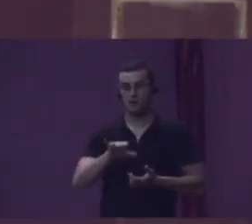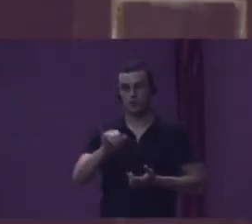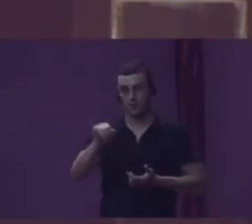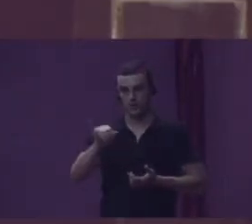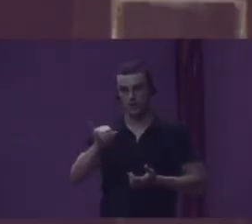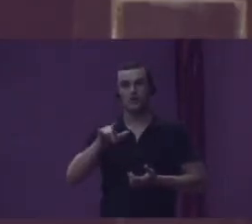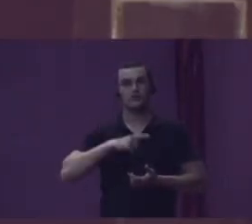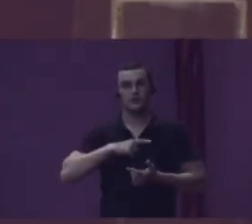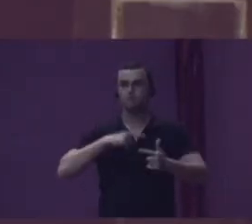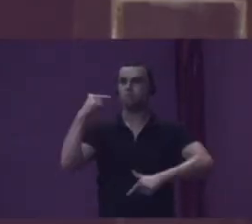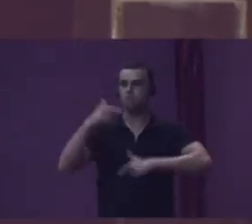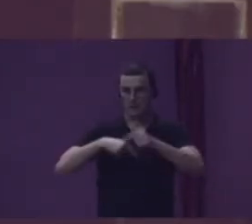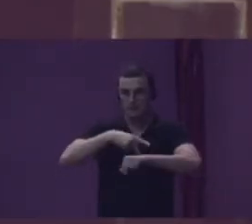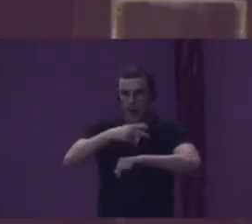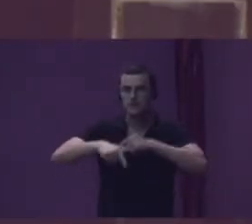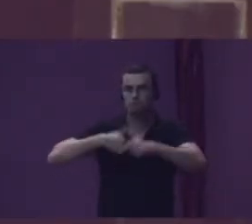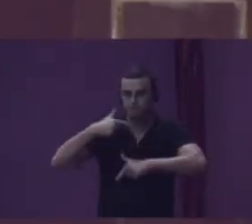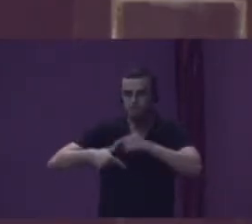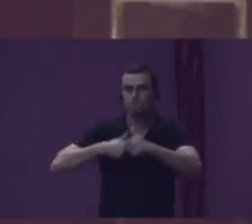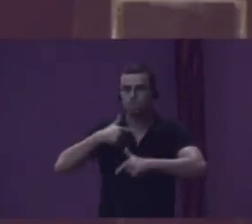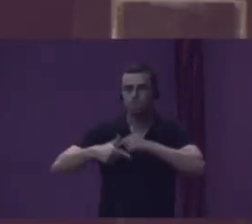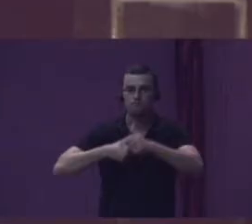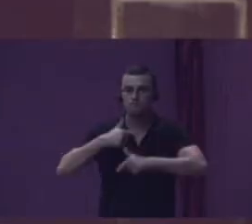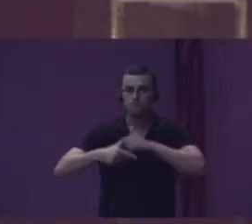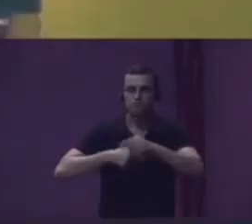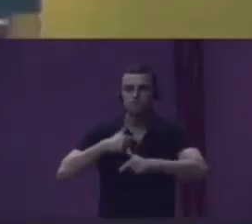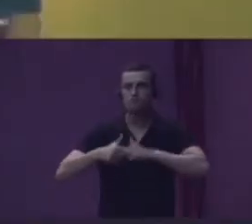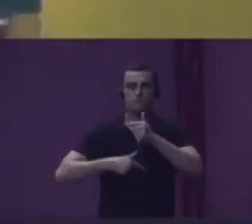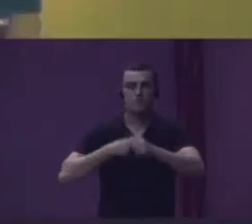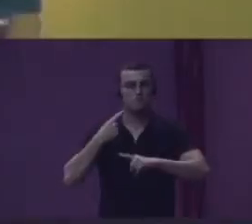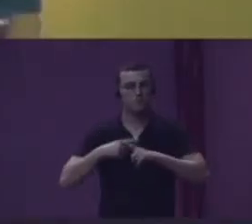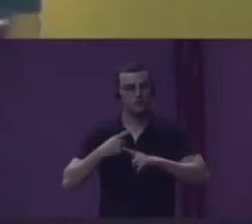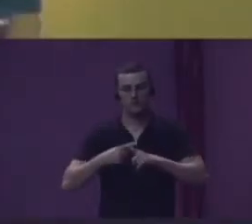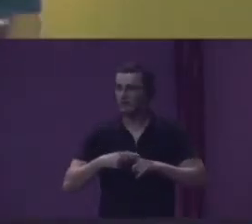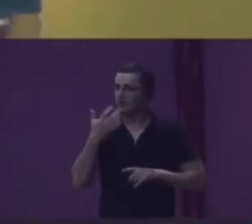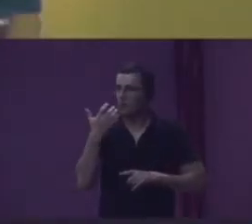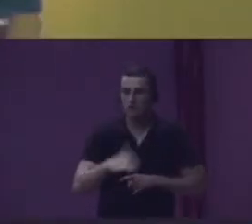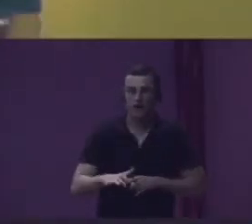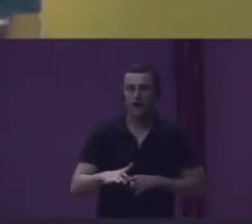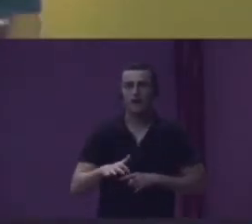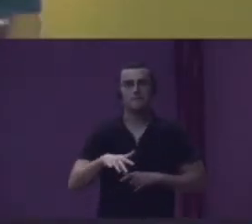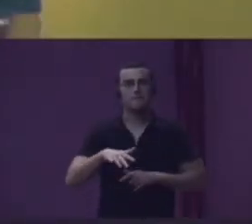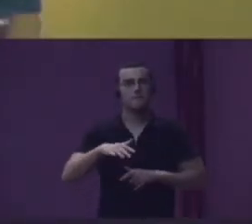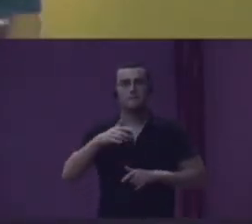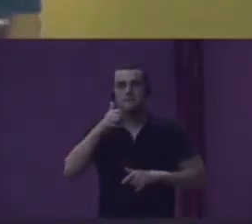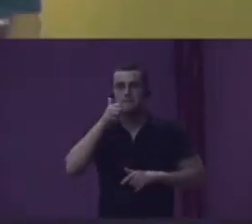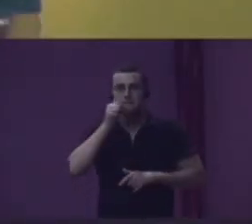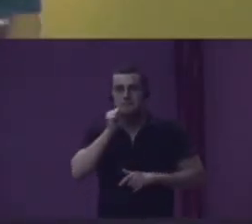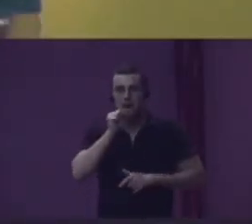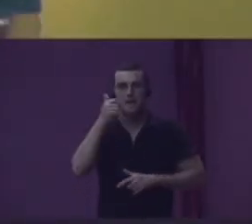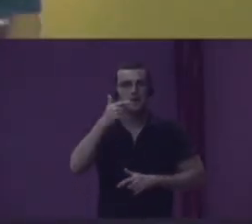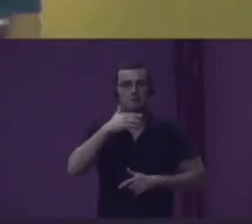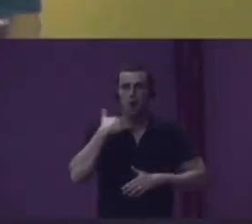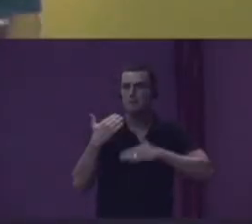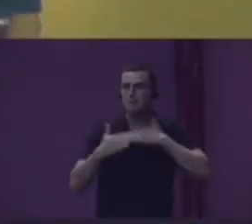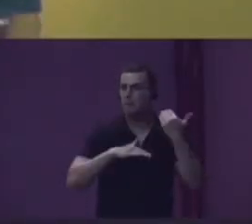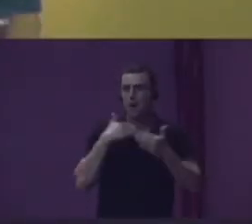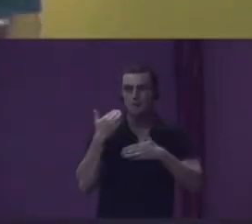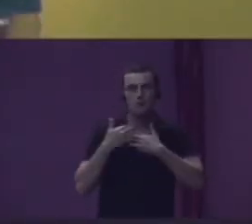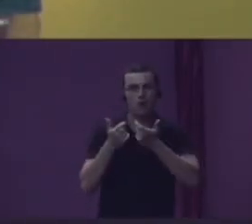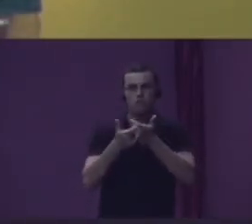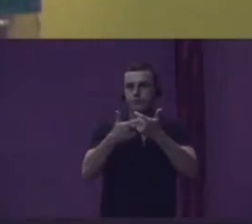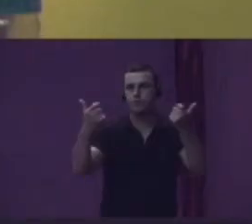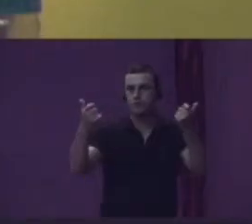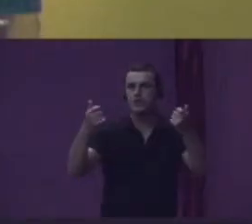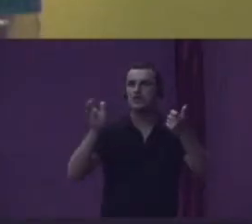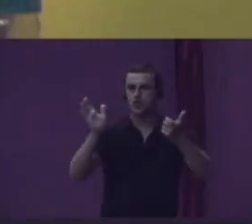facility-based delivery. From some of the presentations we've seen over the past couple days, we know there are pros and cons to that, but